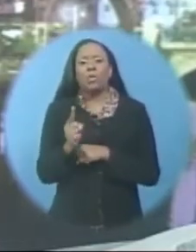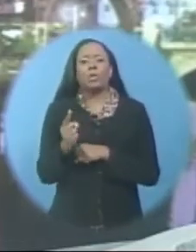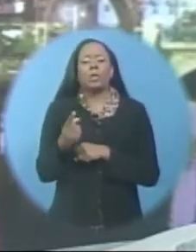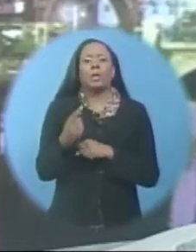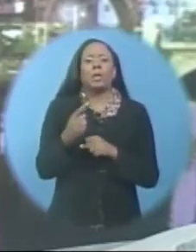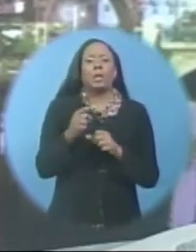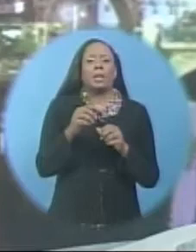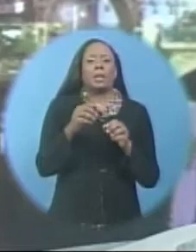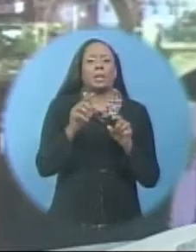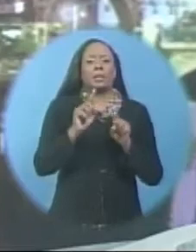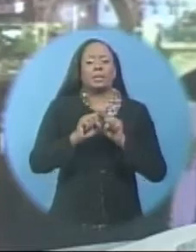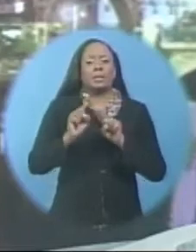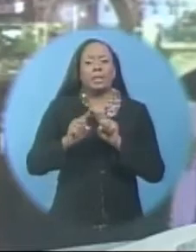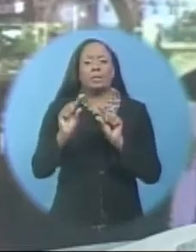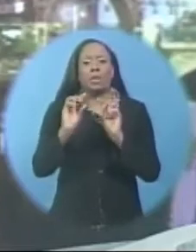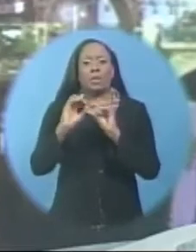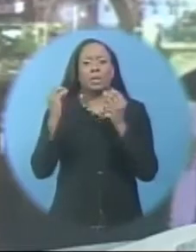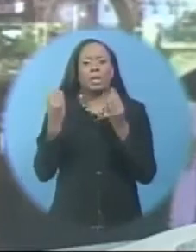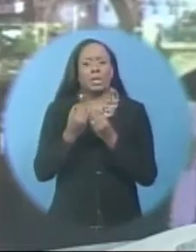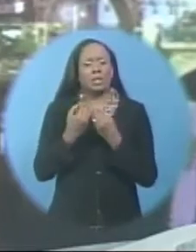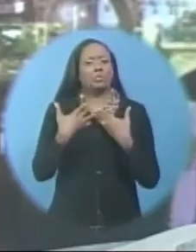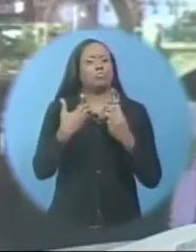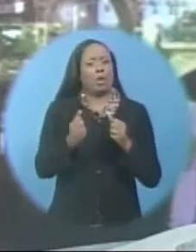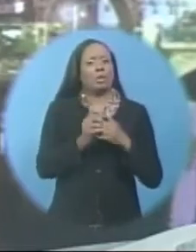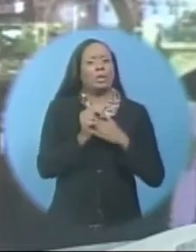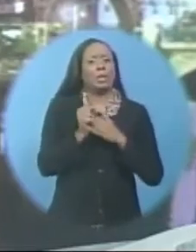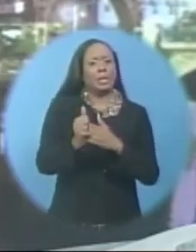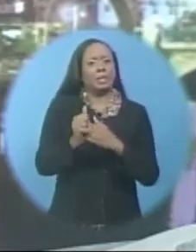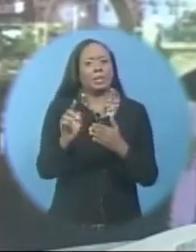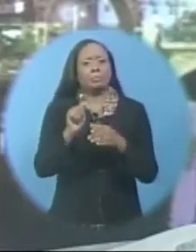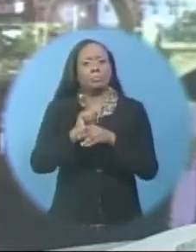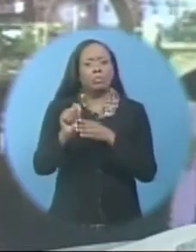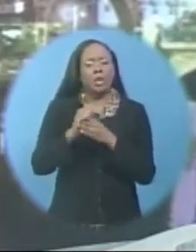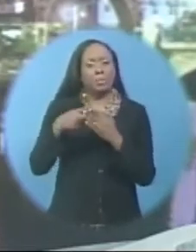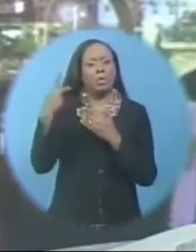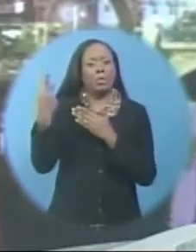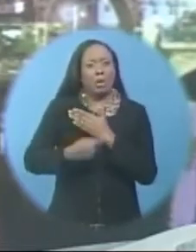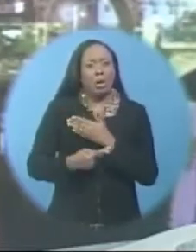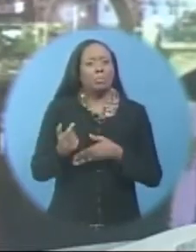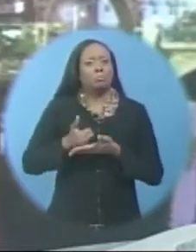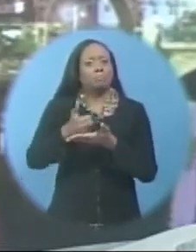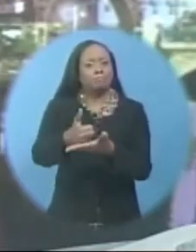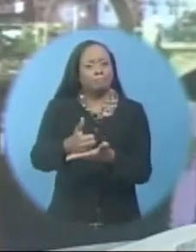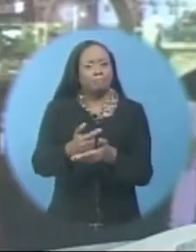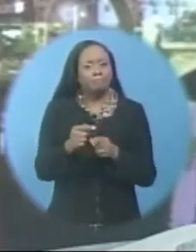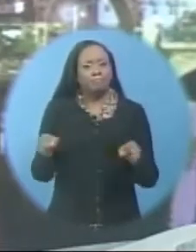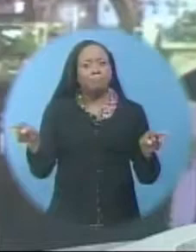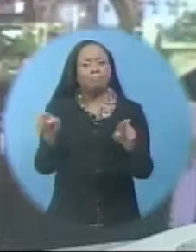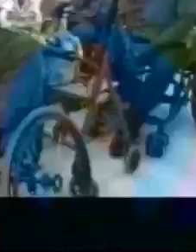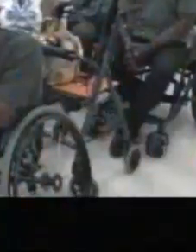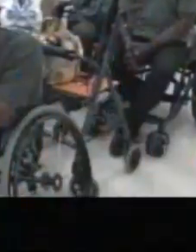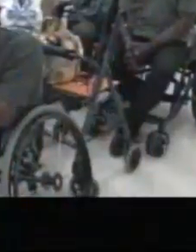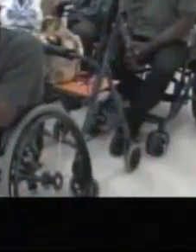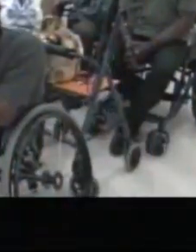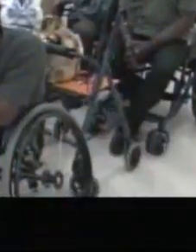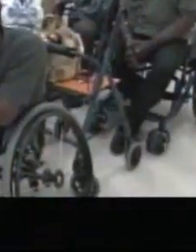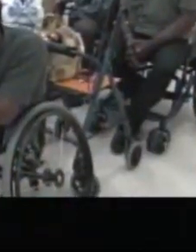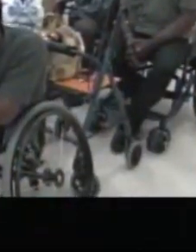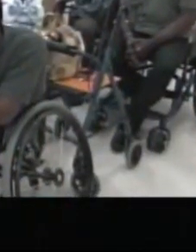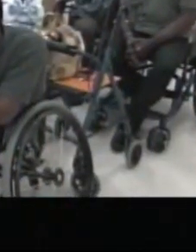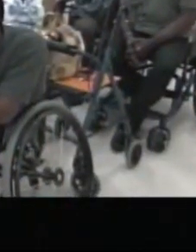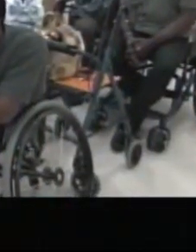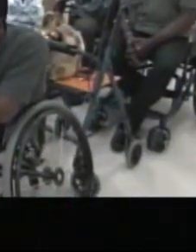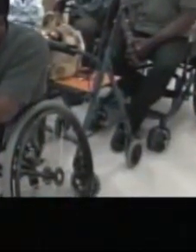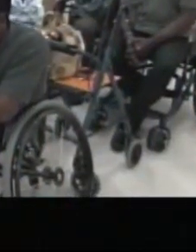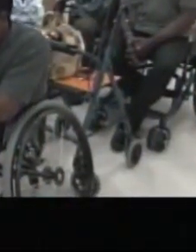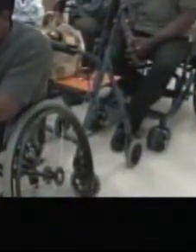organizations, this time through its Leadership and Succession Training Program. That program, which was supported by Caribbean